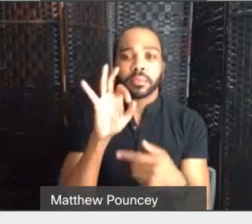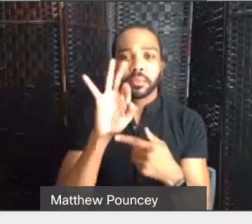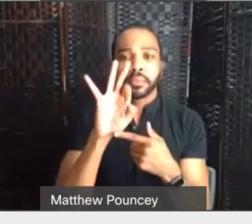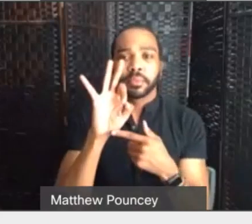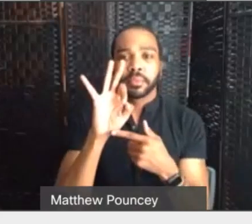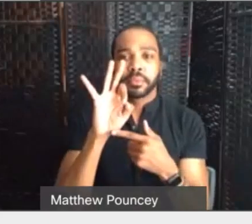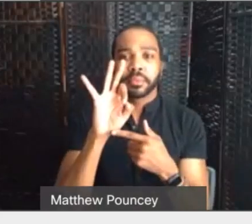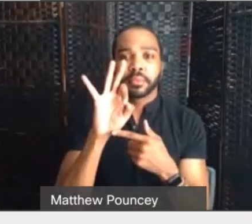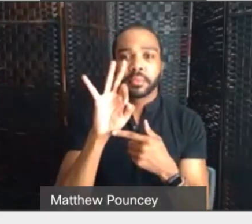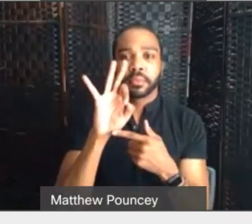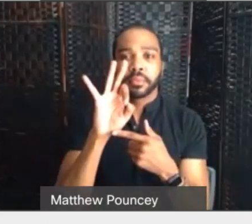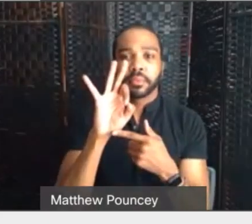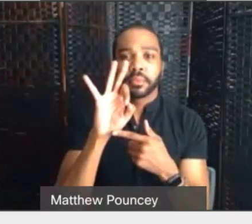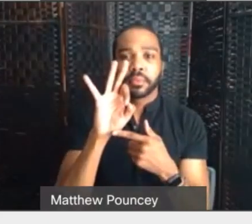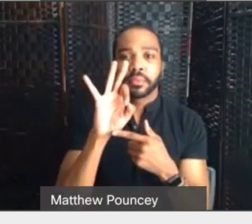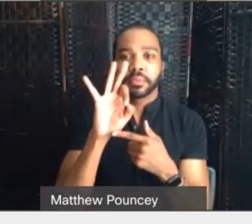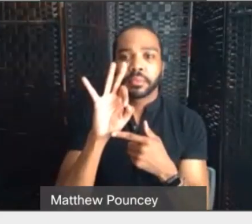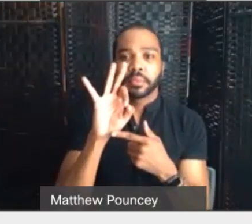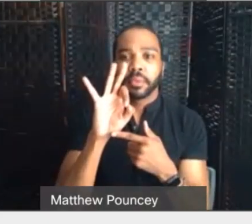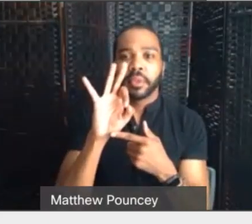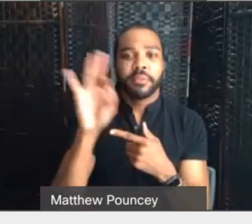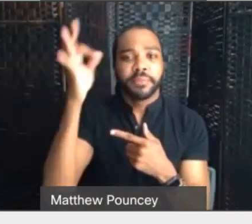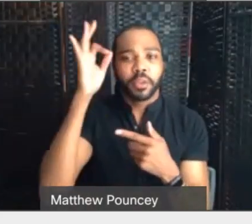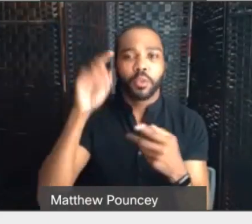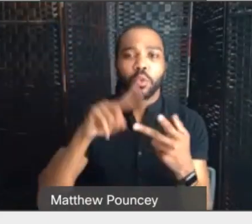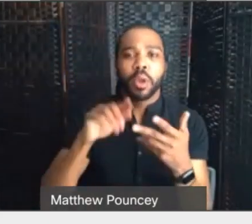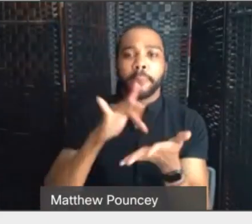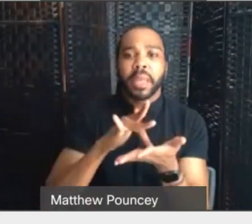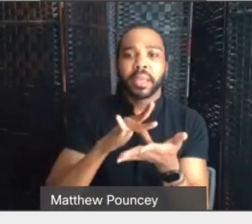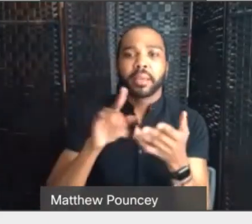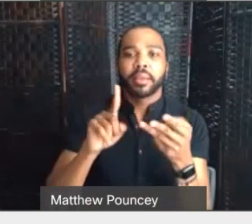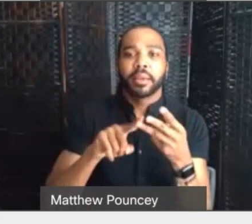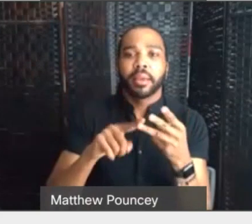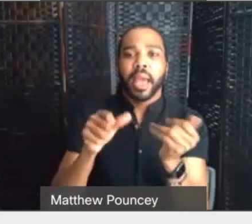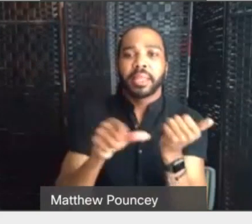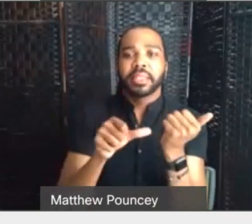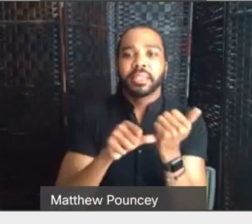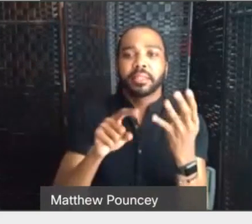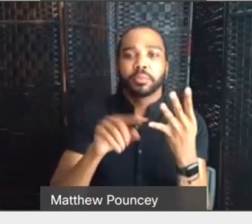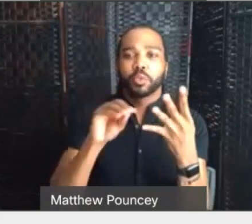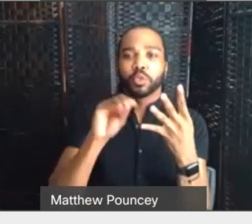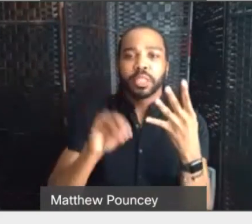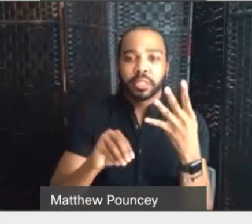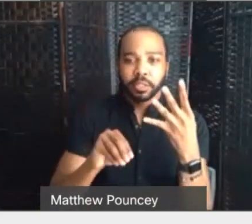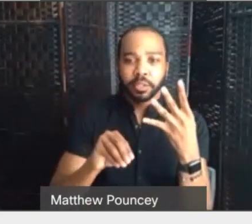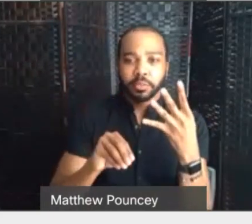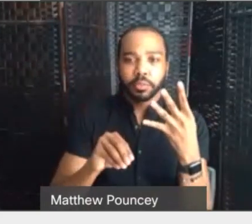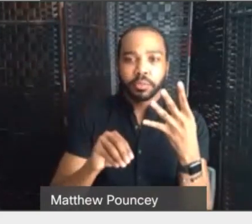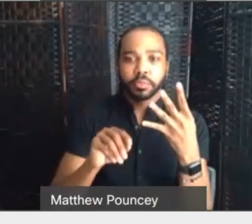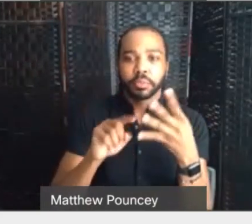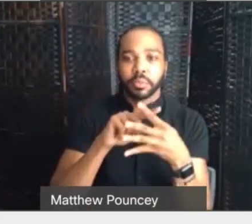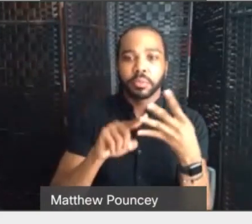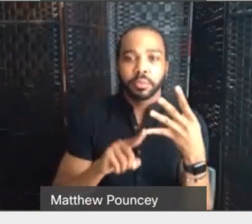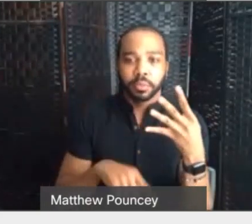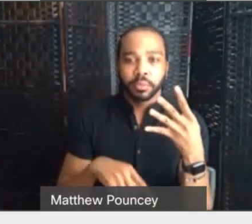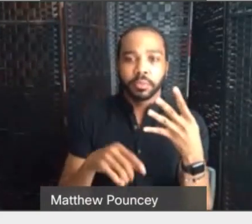that is the federal match. Federal Medicaid assistance percentage. Thank you. So